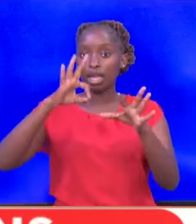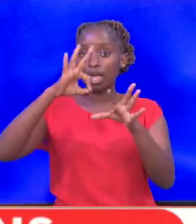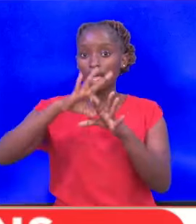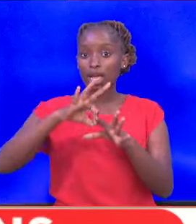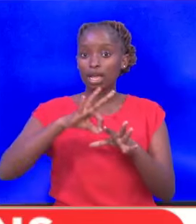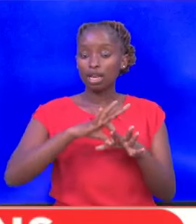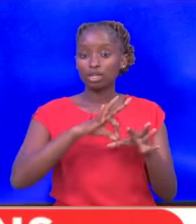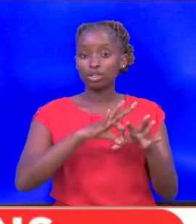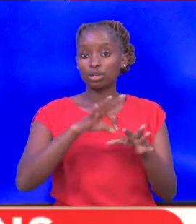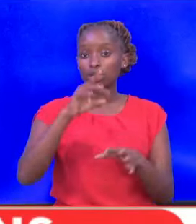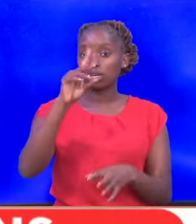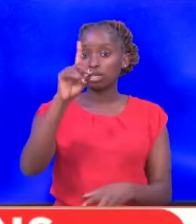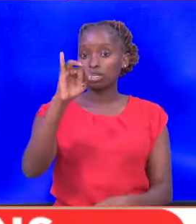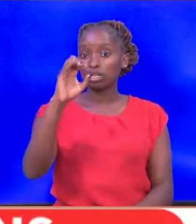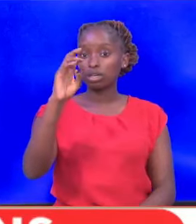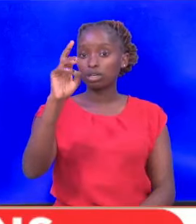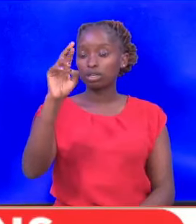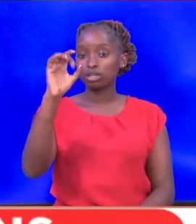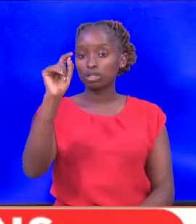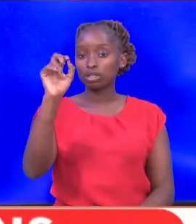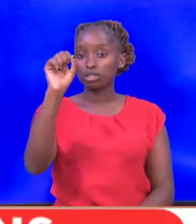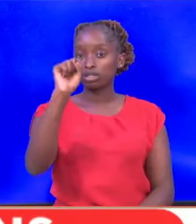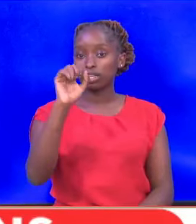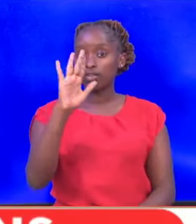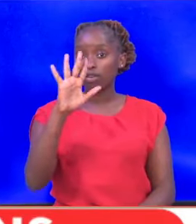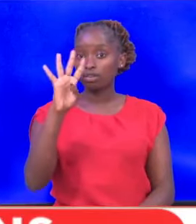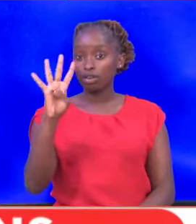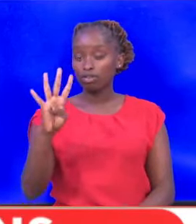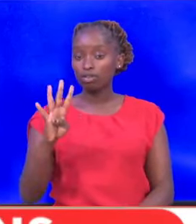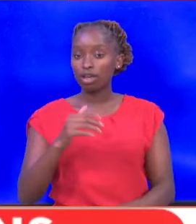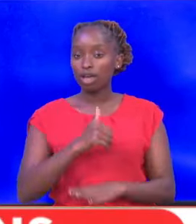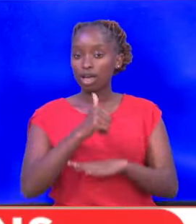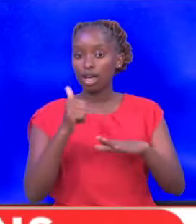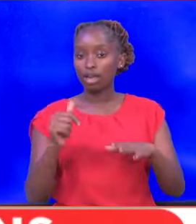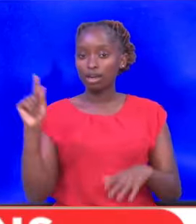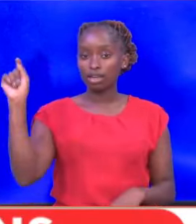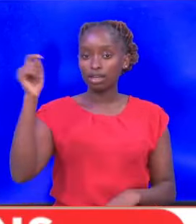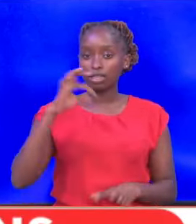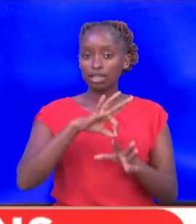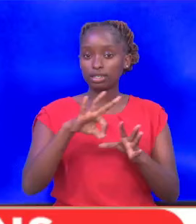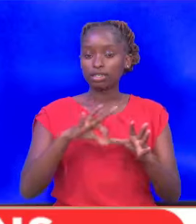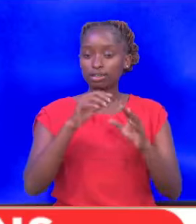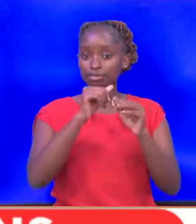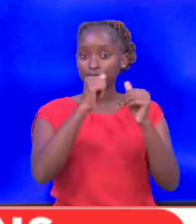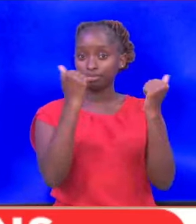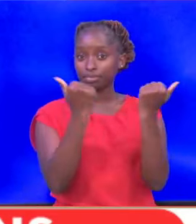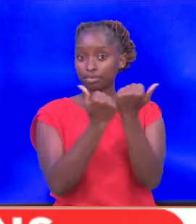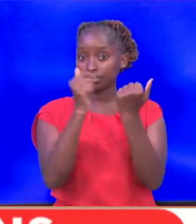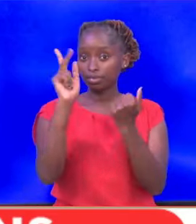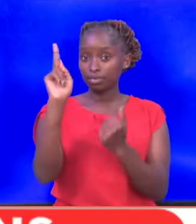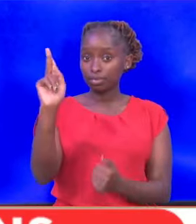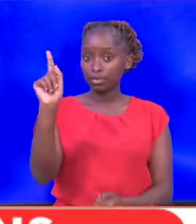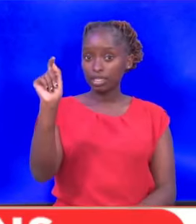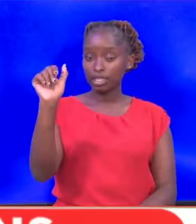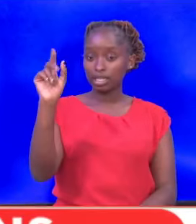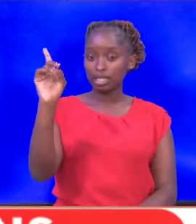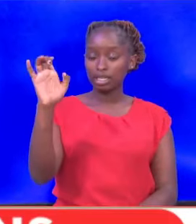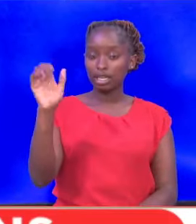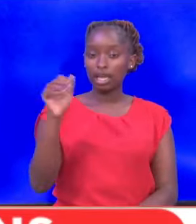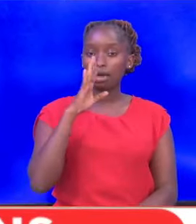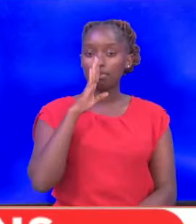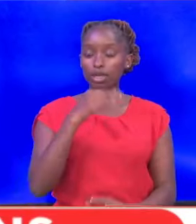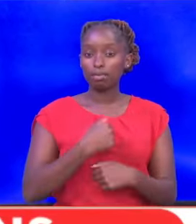Directors of 54 smallholder tea factories under the Kenya Tea Development Agency, KTDA, will be conducted on